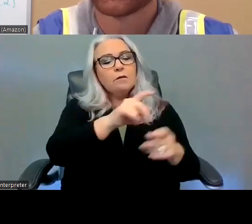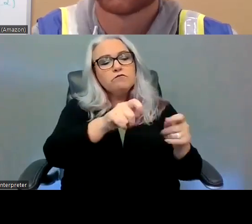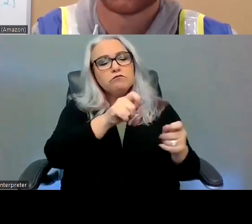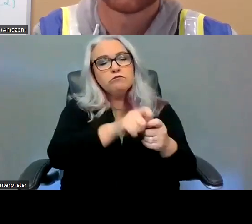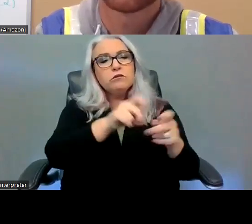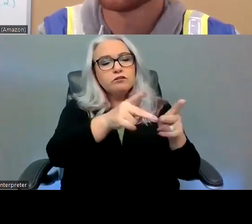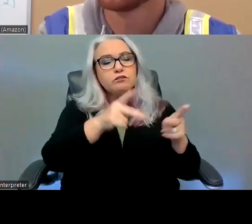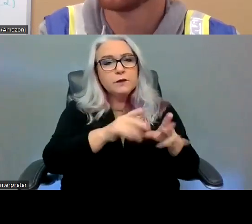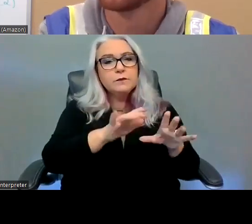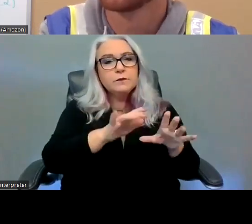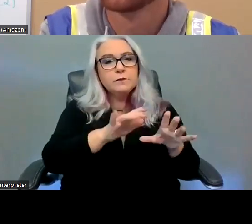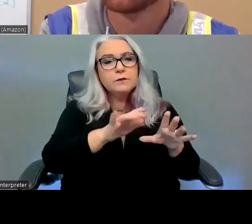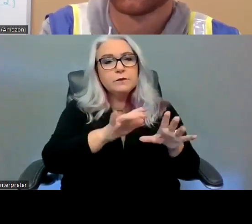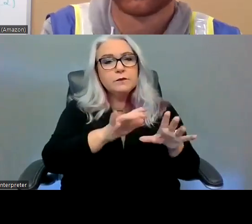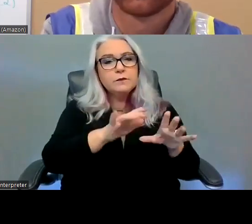Moving on to the next slide.